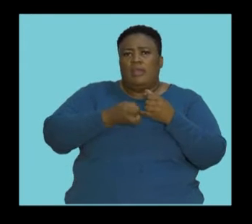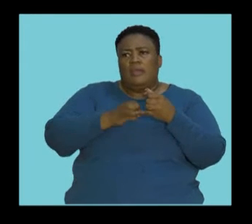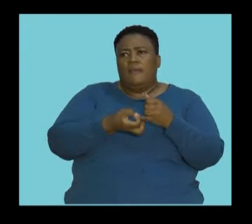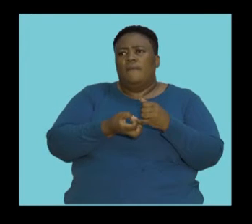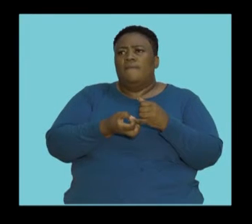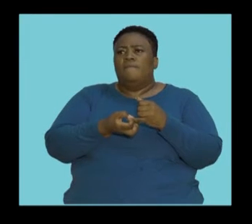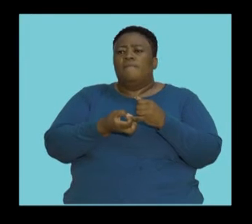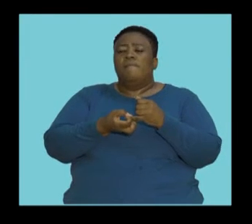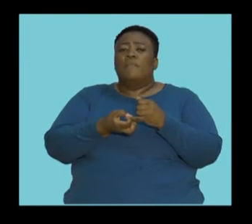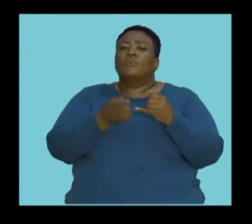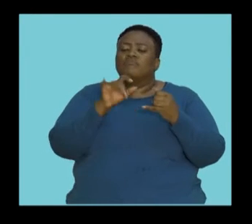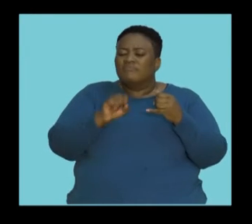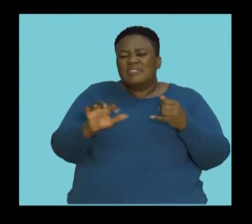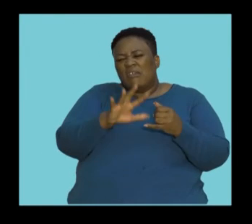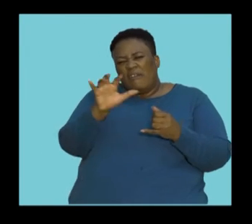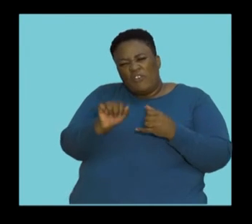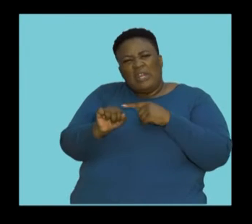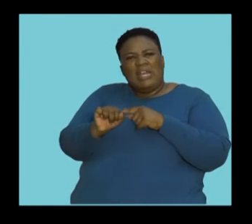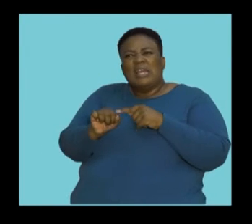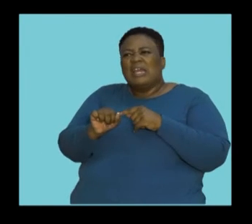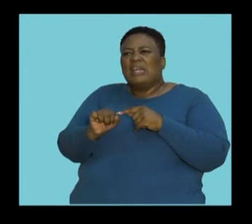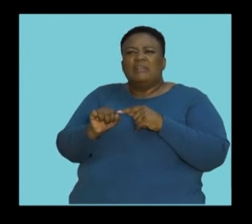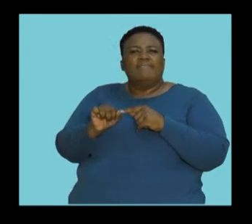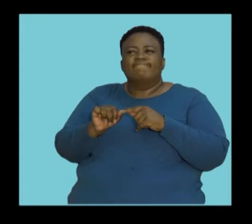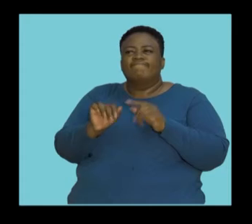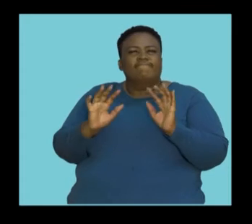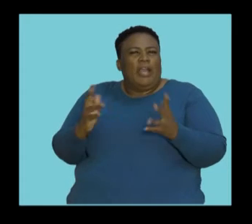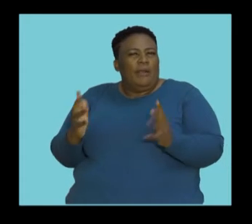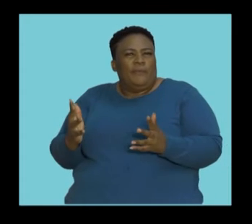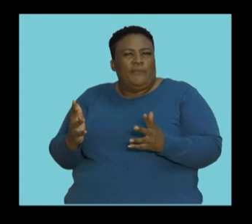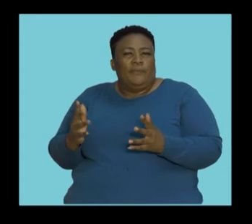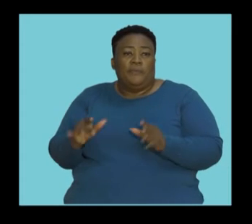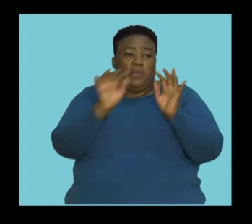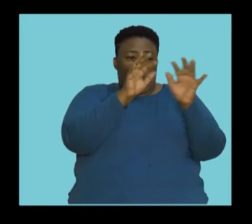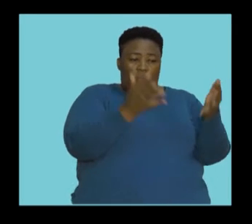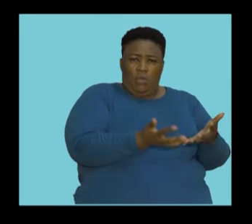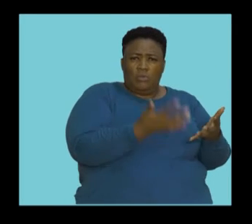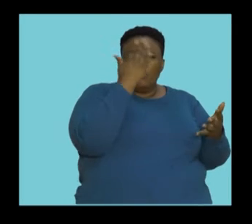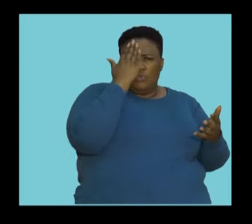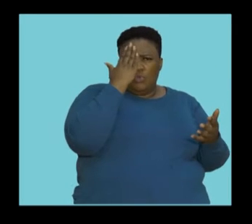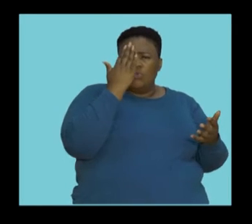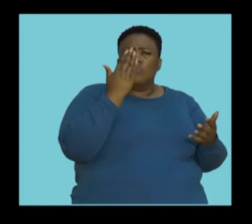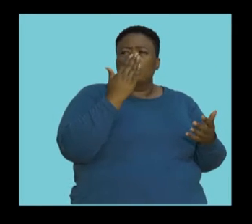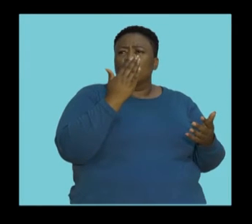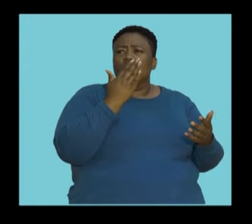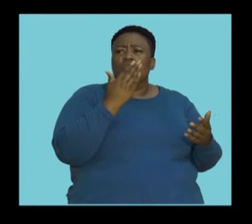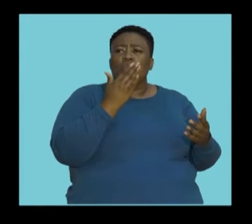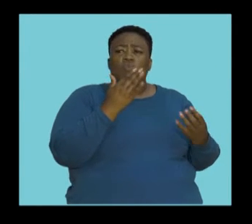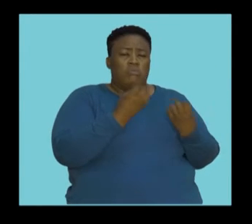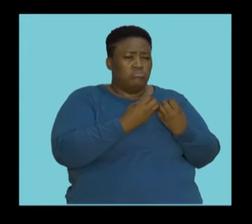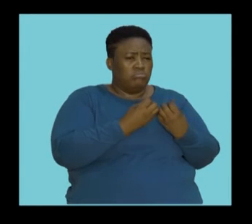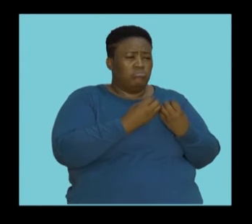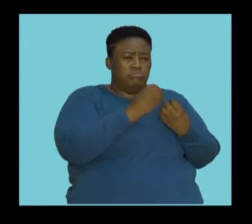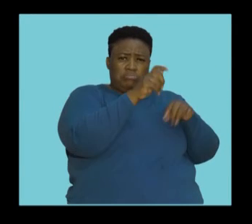and unpack in the context of South Africa what those are specifically. So globally, we know that the